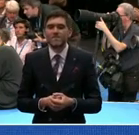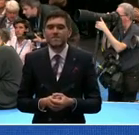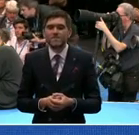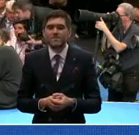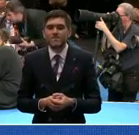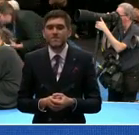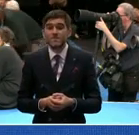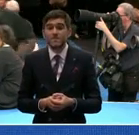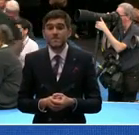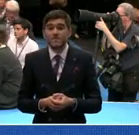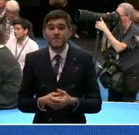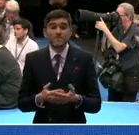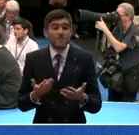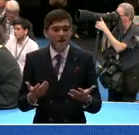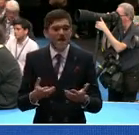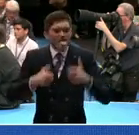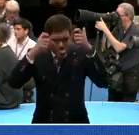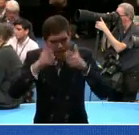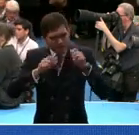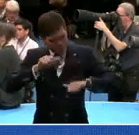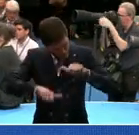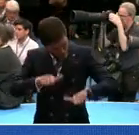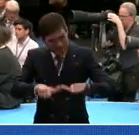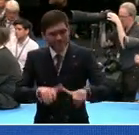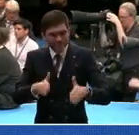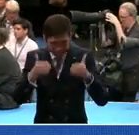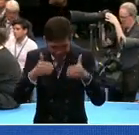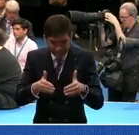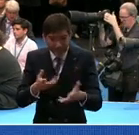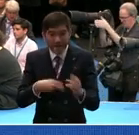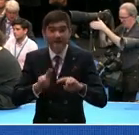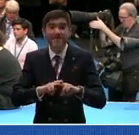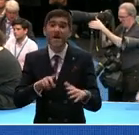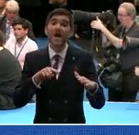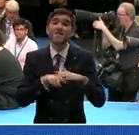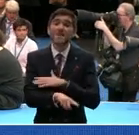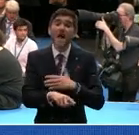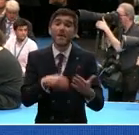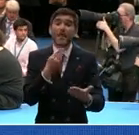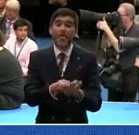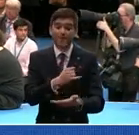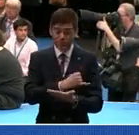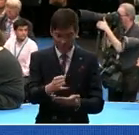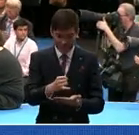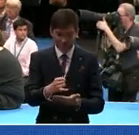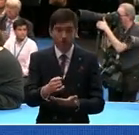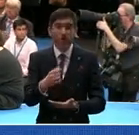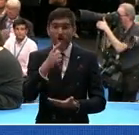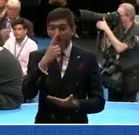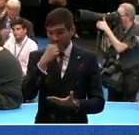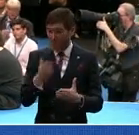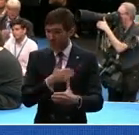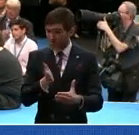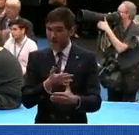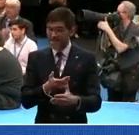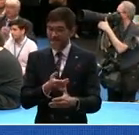And then, of course, there is the legal process. If an asylum claim is rejected, there is nearly always an automatic